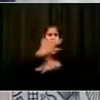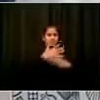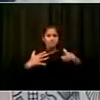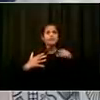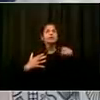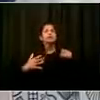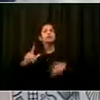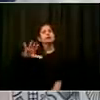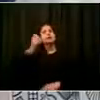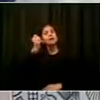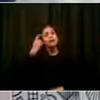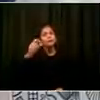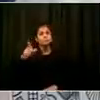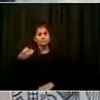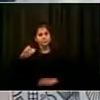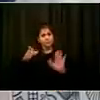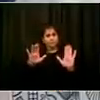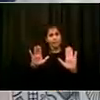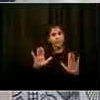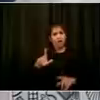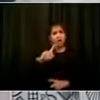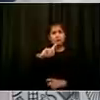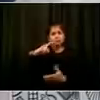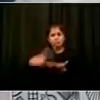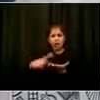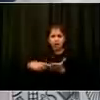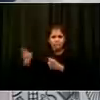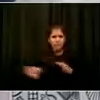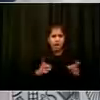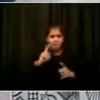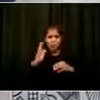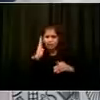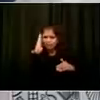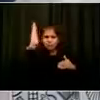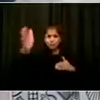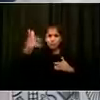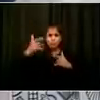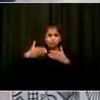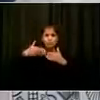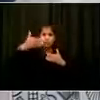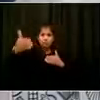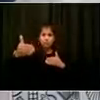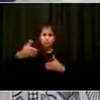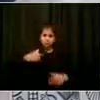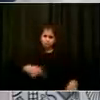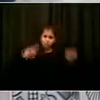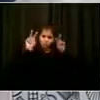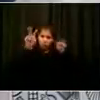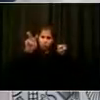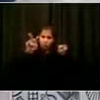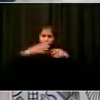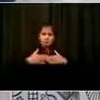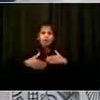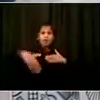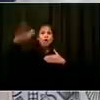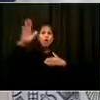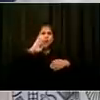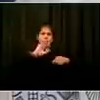do differently. So we're going to talk about that in a moment as well. But let me talk first about our